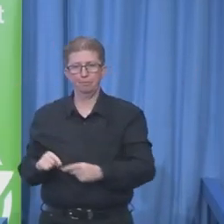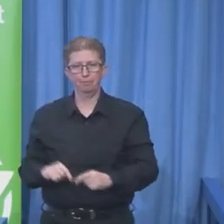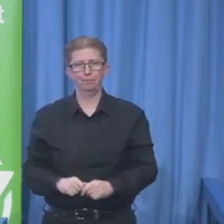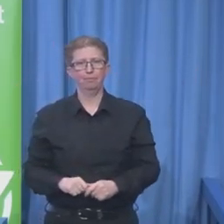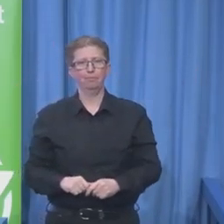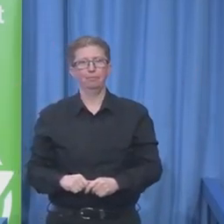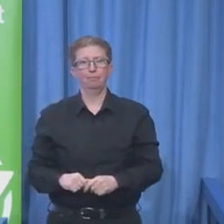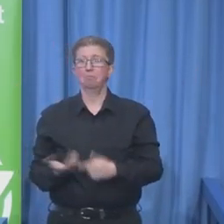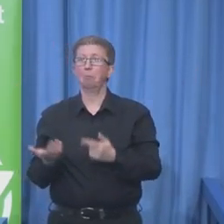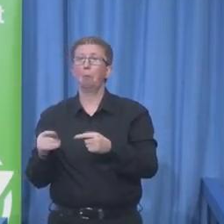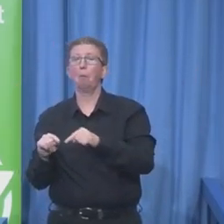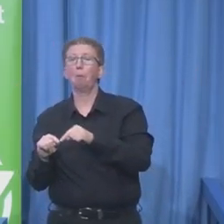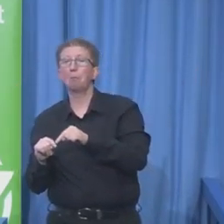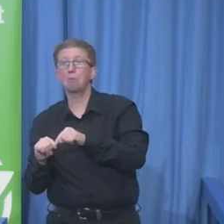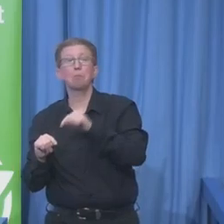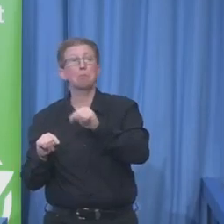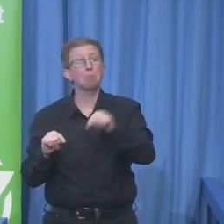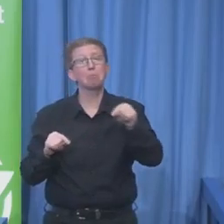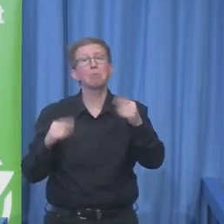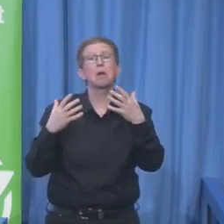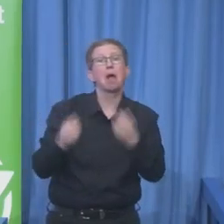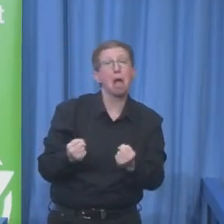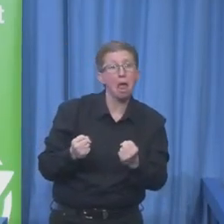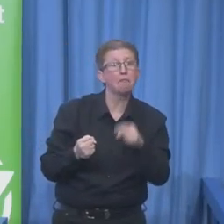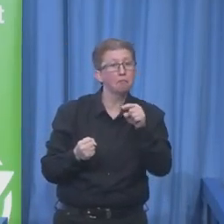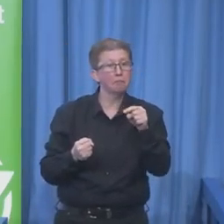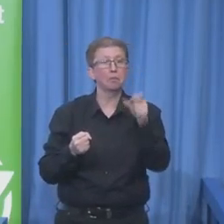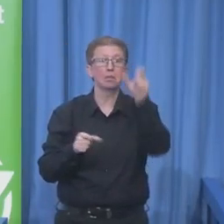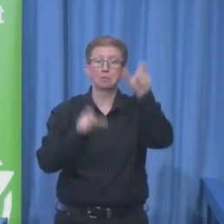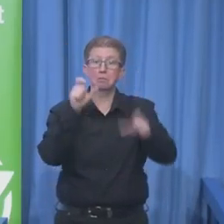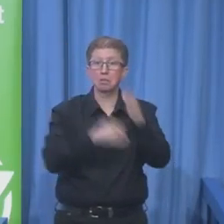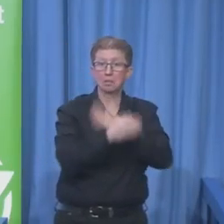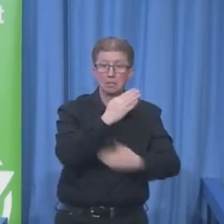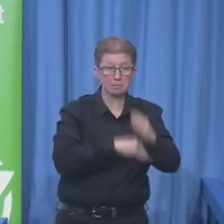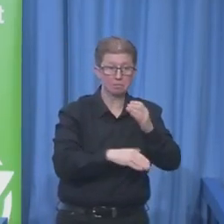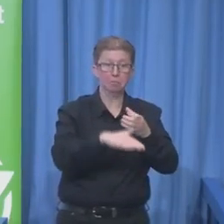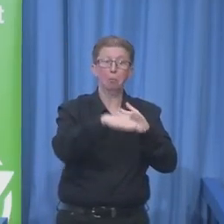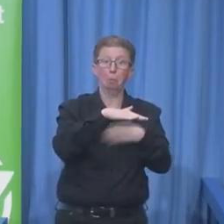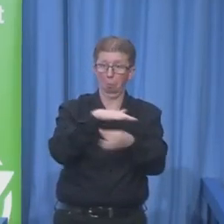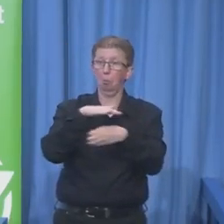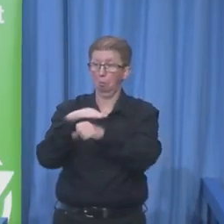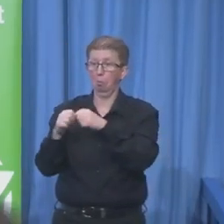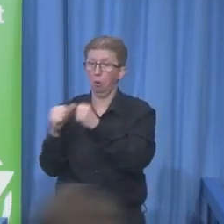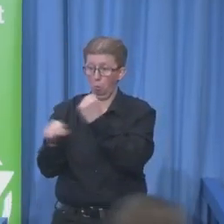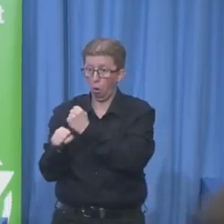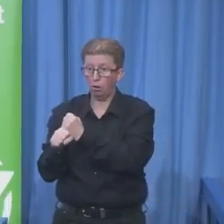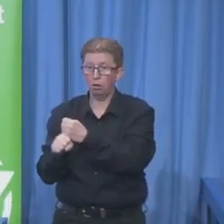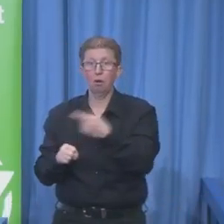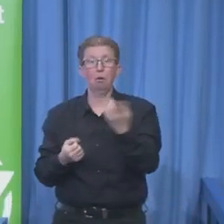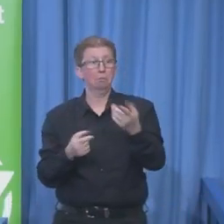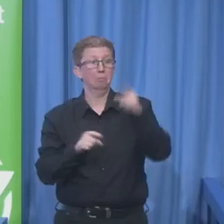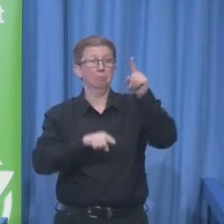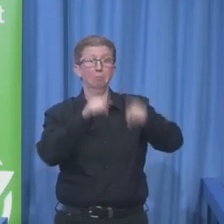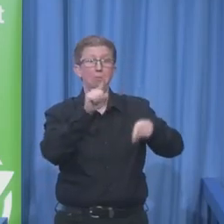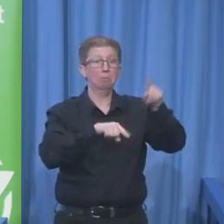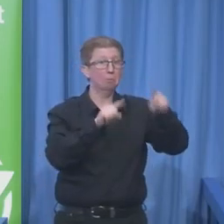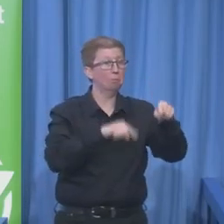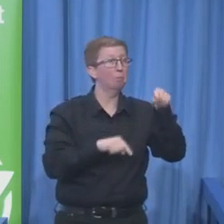have. In some of these workshops, you have security, in others you don't have any kind of social security.